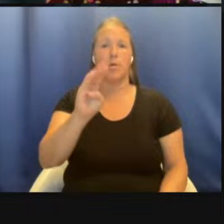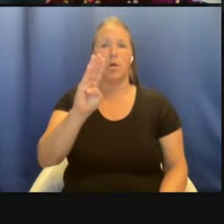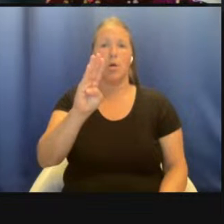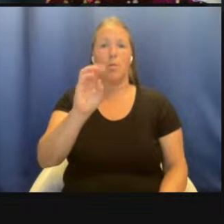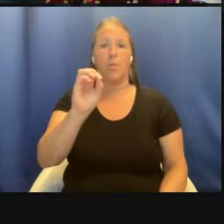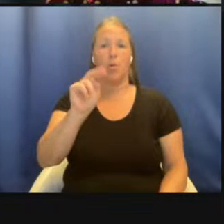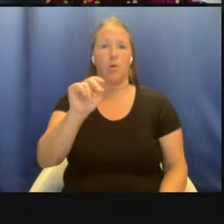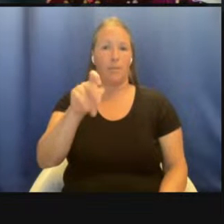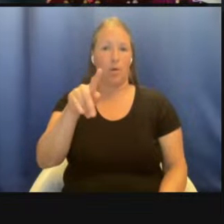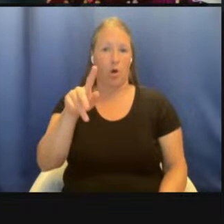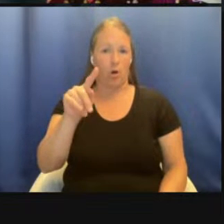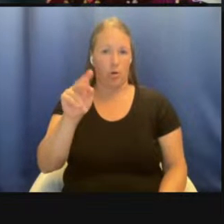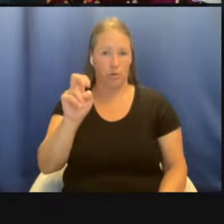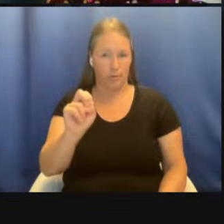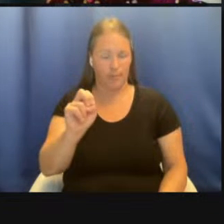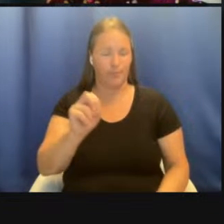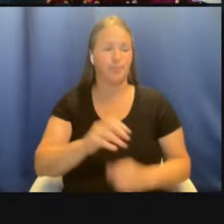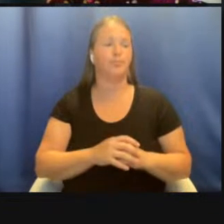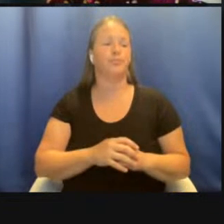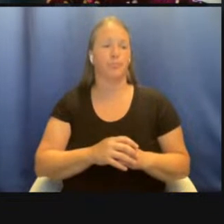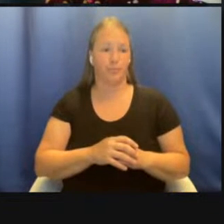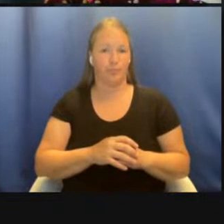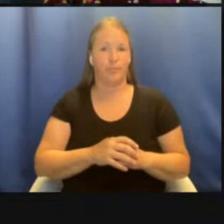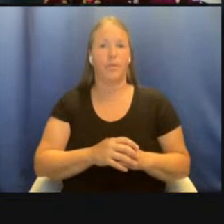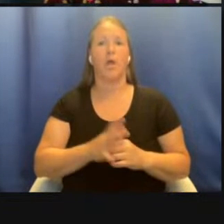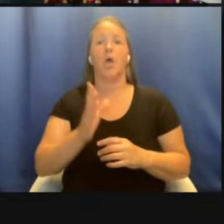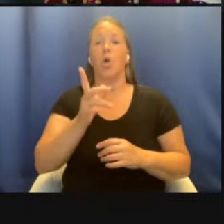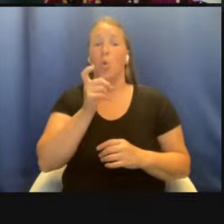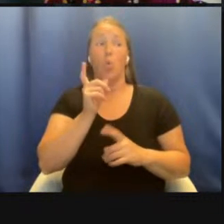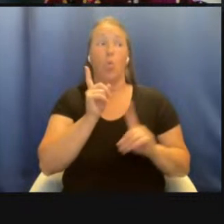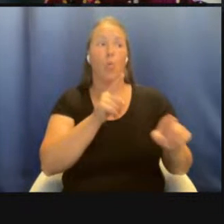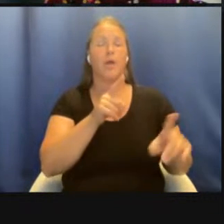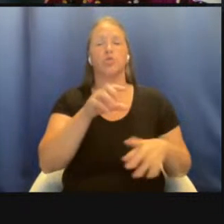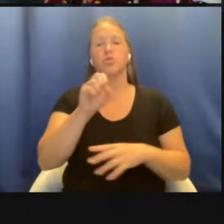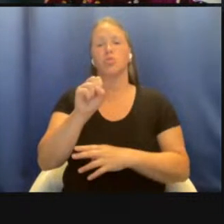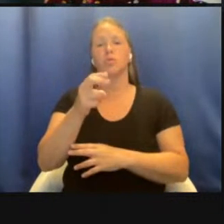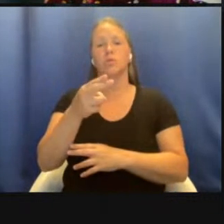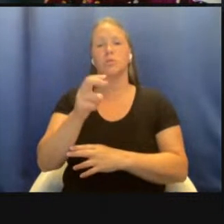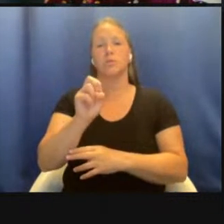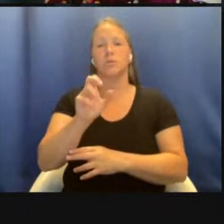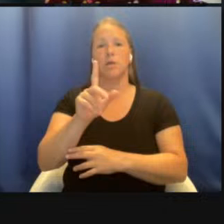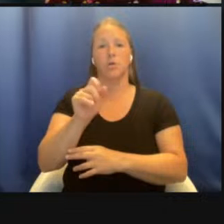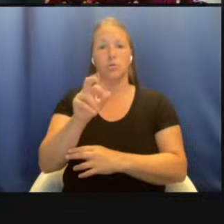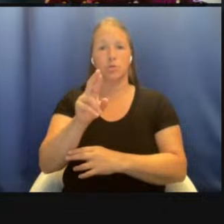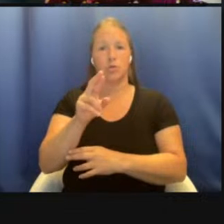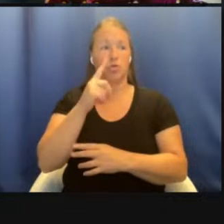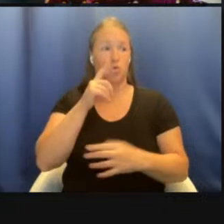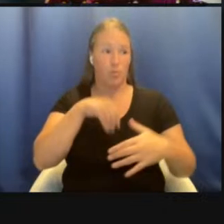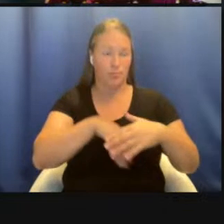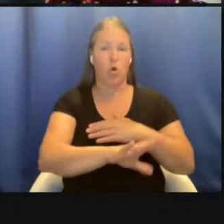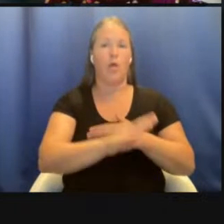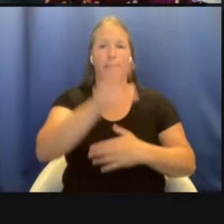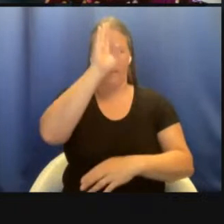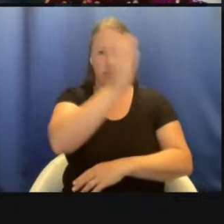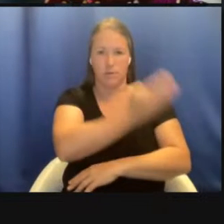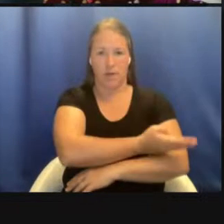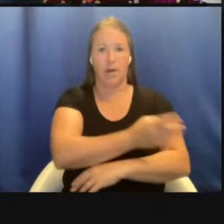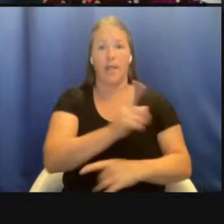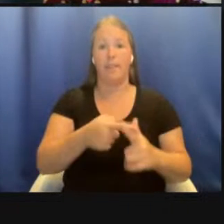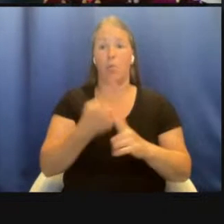for shelter so she could give birth to their son. And Jerome, just 1 year